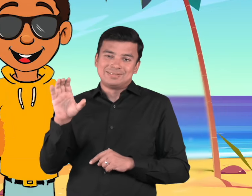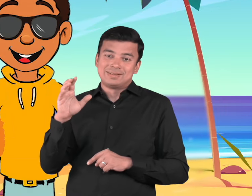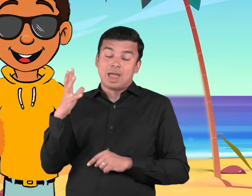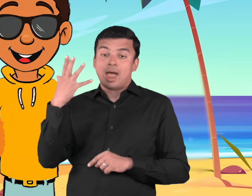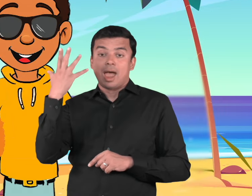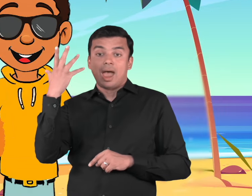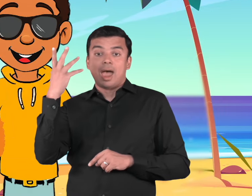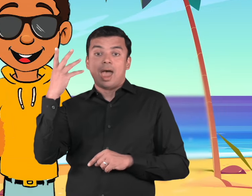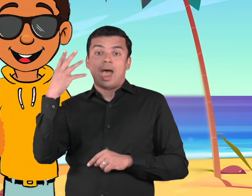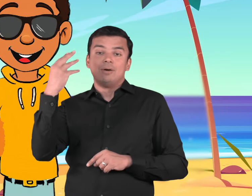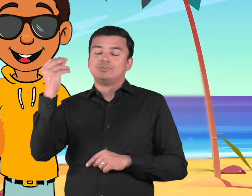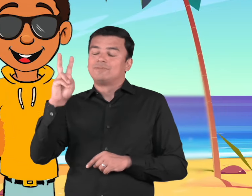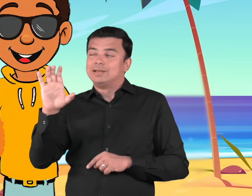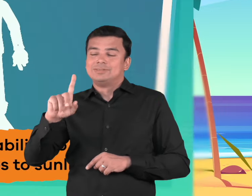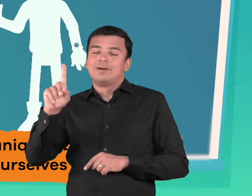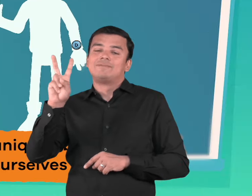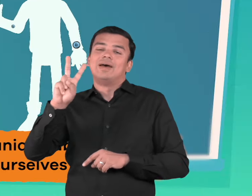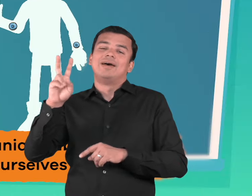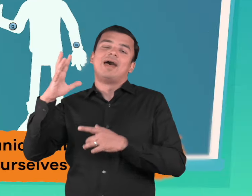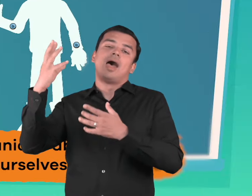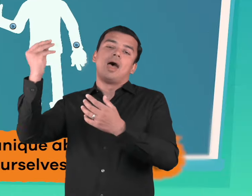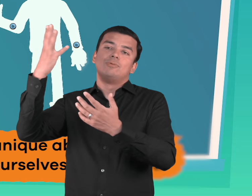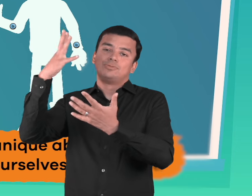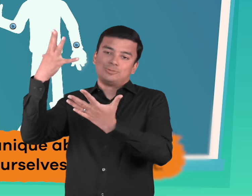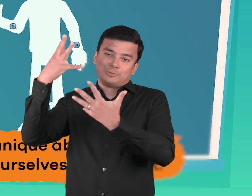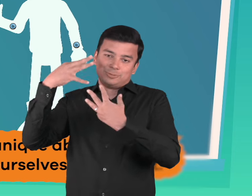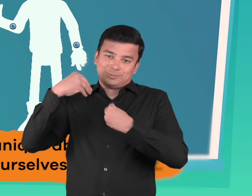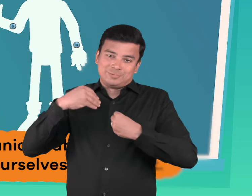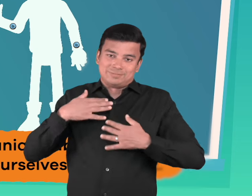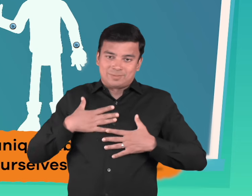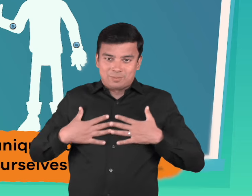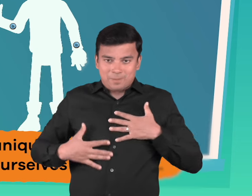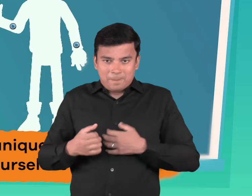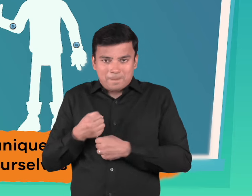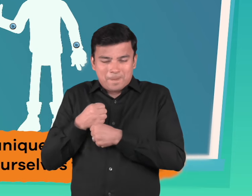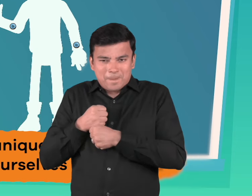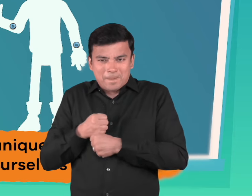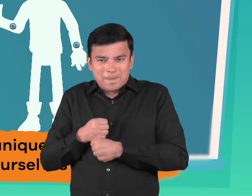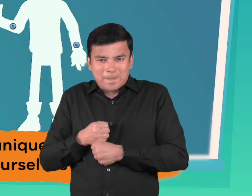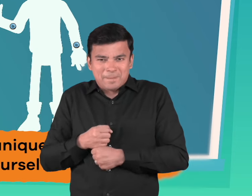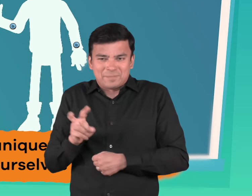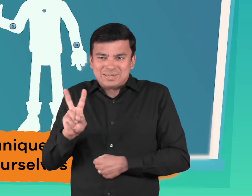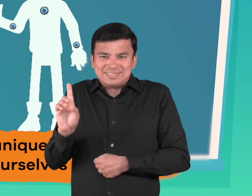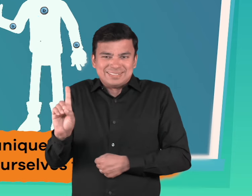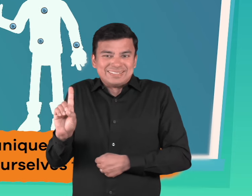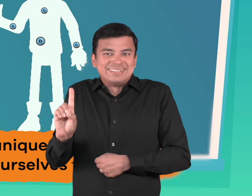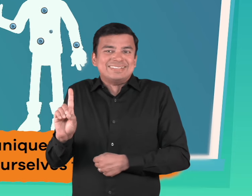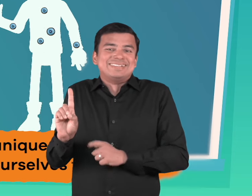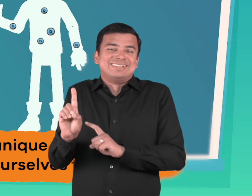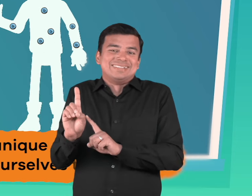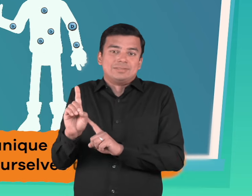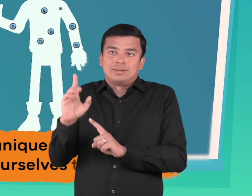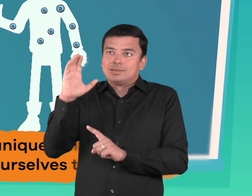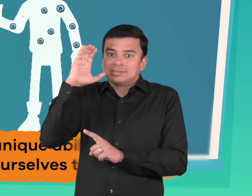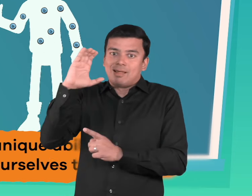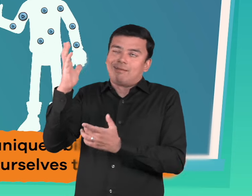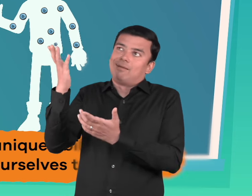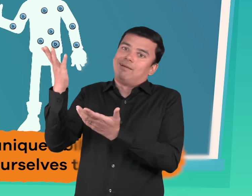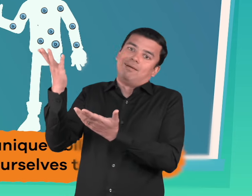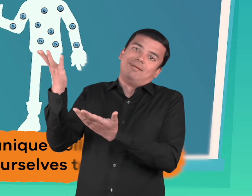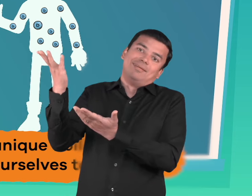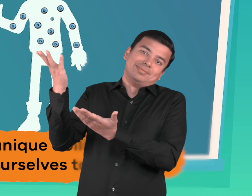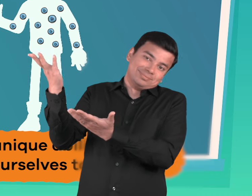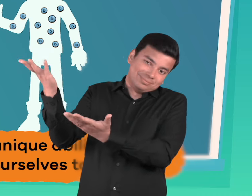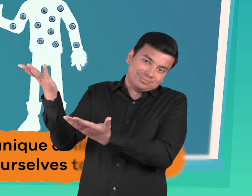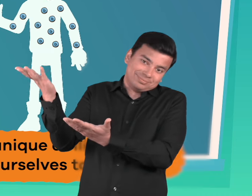outside in the sunshine this is because our bodies have the unique ability to produce vitamin D when we expose